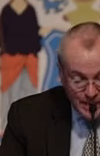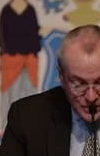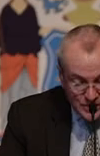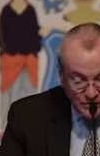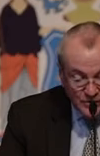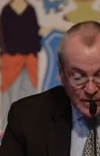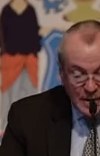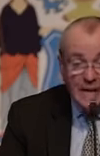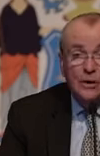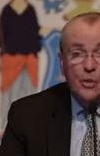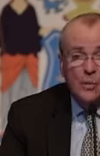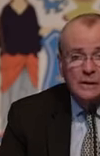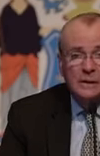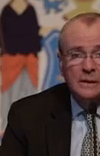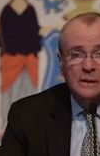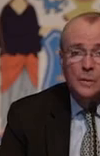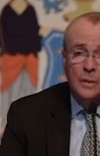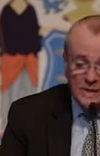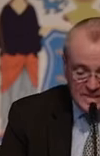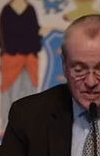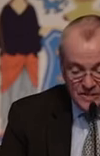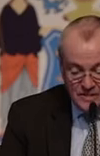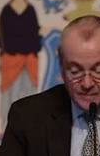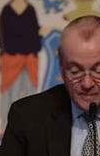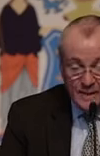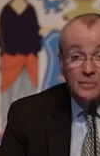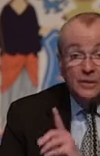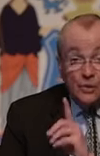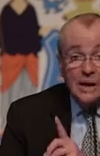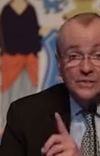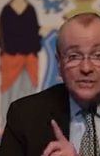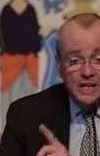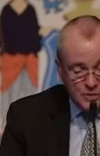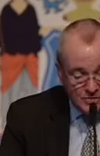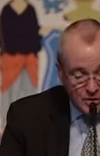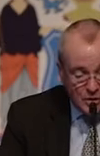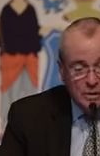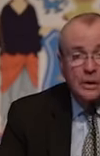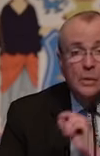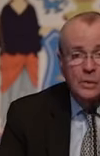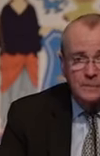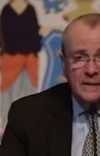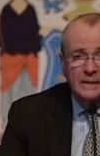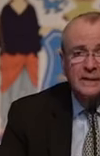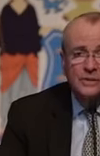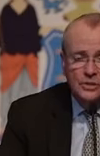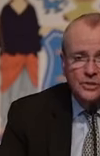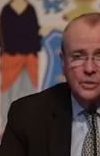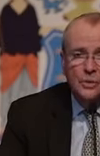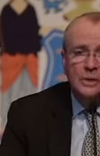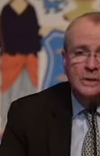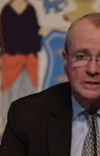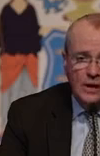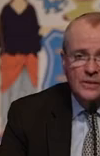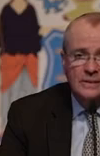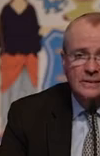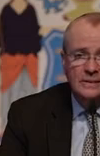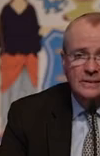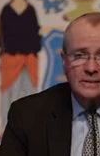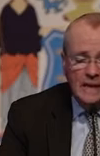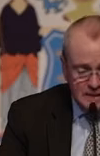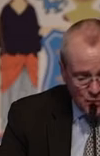our patience and our will be tested. But the greatest danger of all would be to do